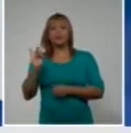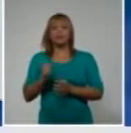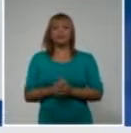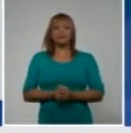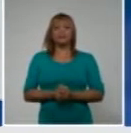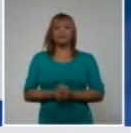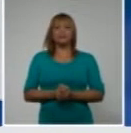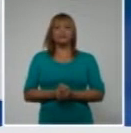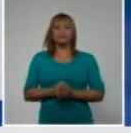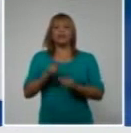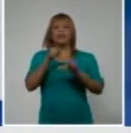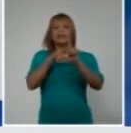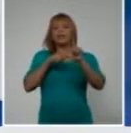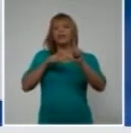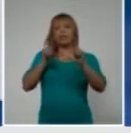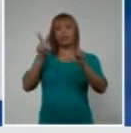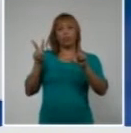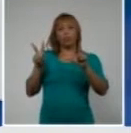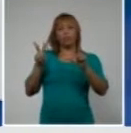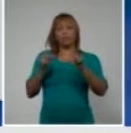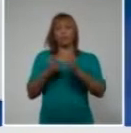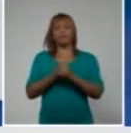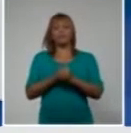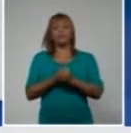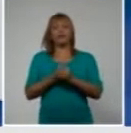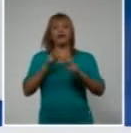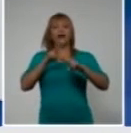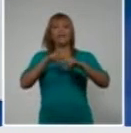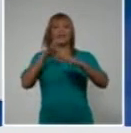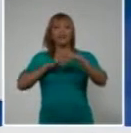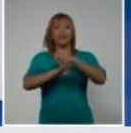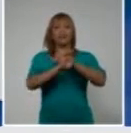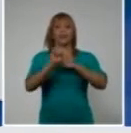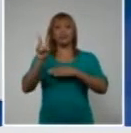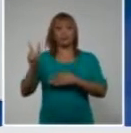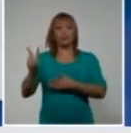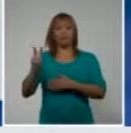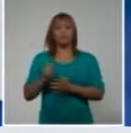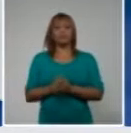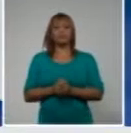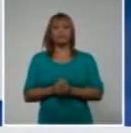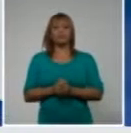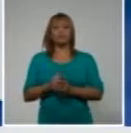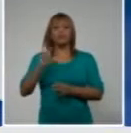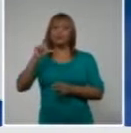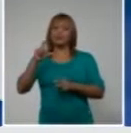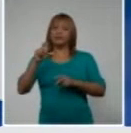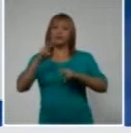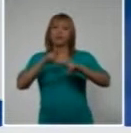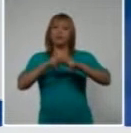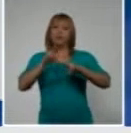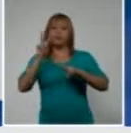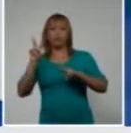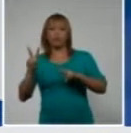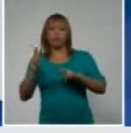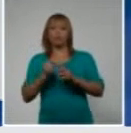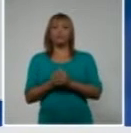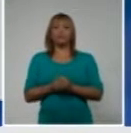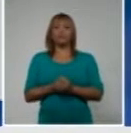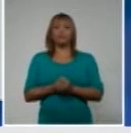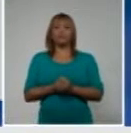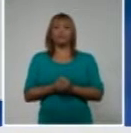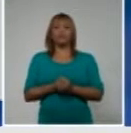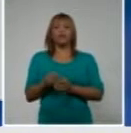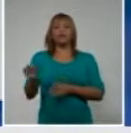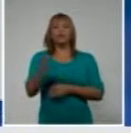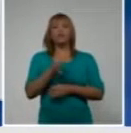its municipalities. In Matanzas province, the 13 diagnosed patients are from Cardenas municipality. In Villa